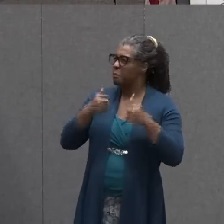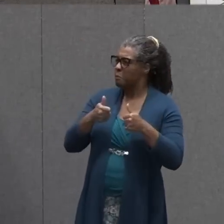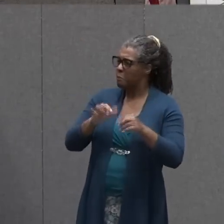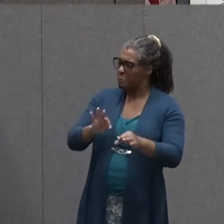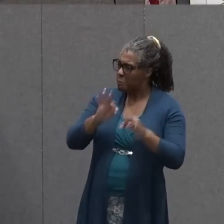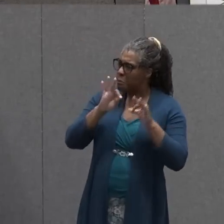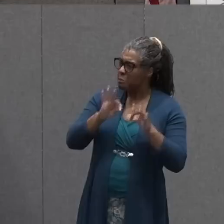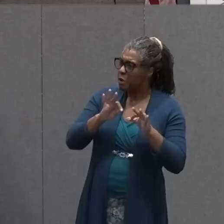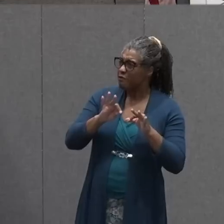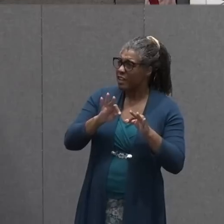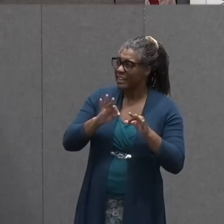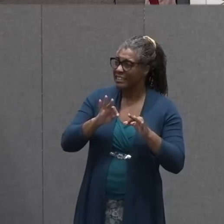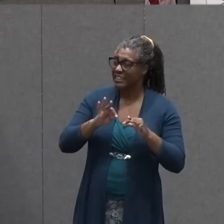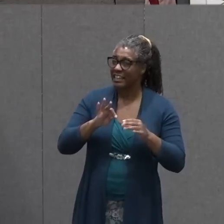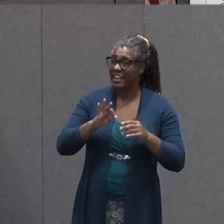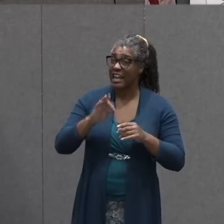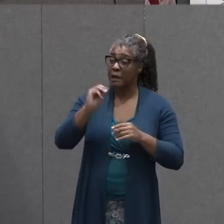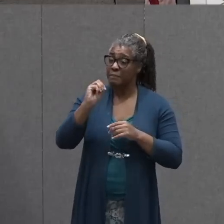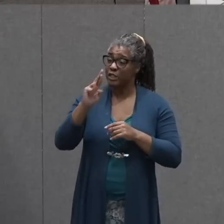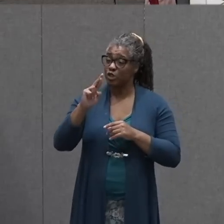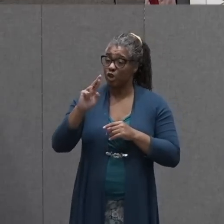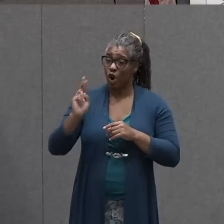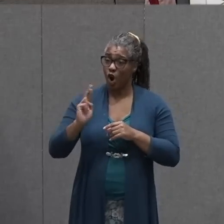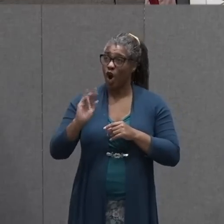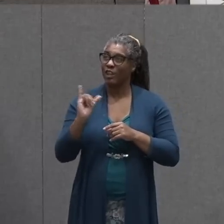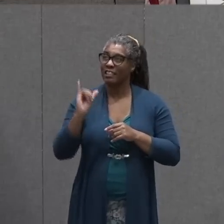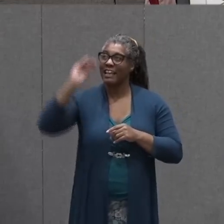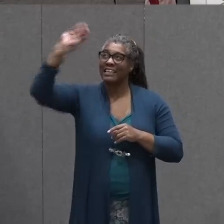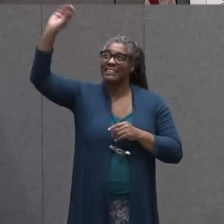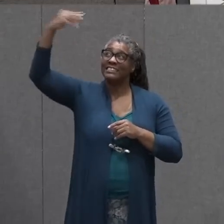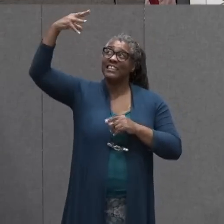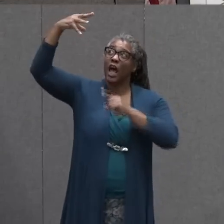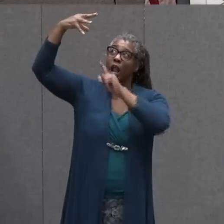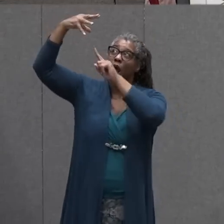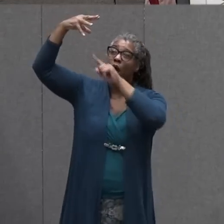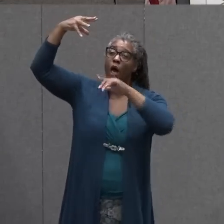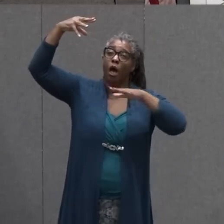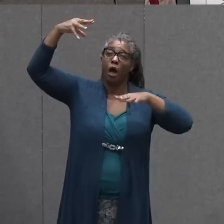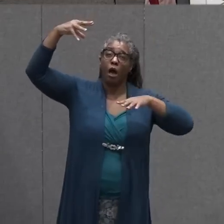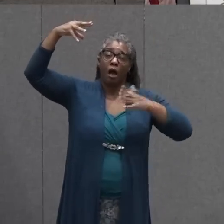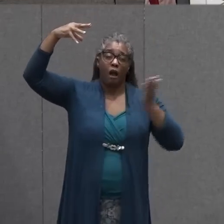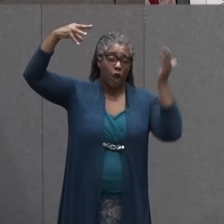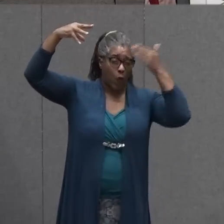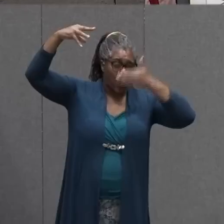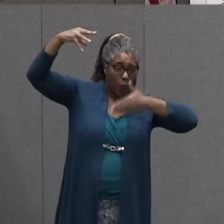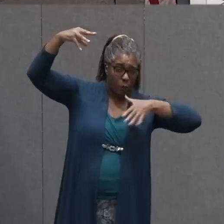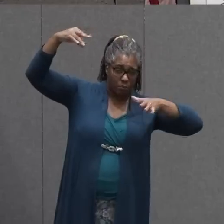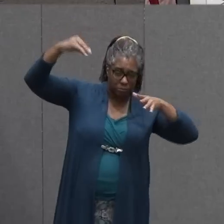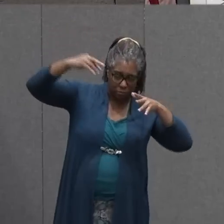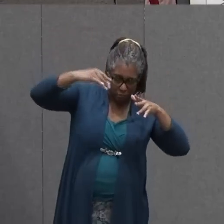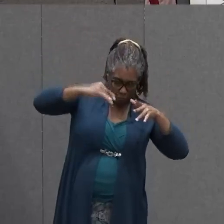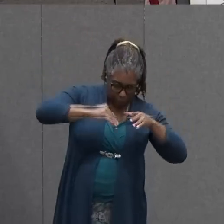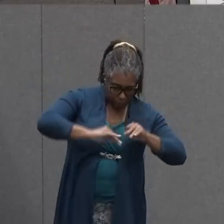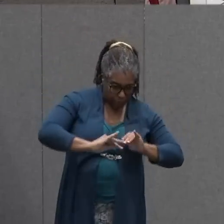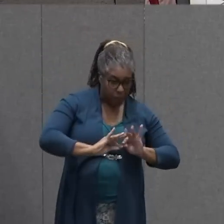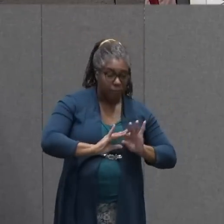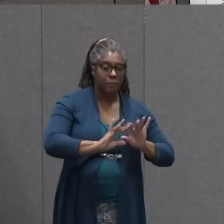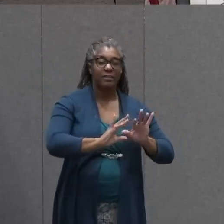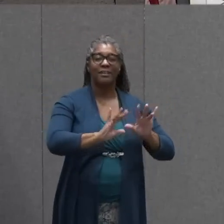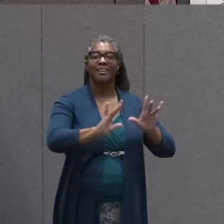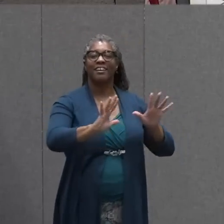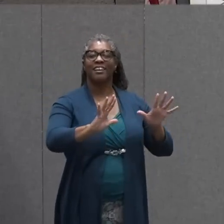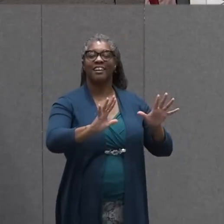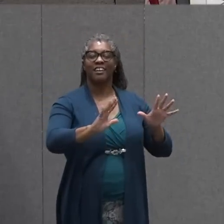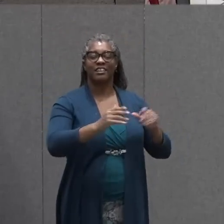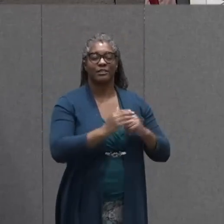In our gloom. Yes. Very good. And then we need a synonym. For Mr. R.